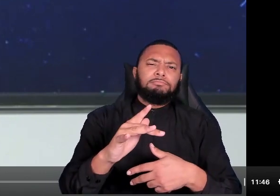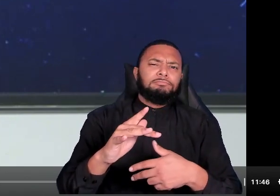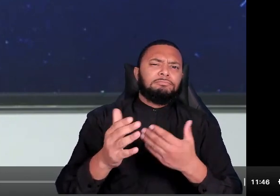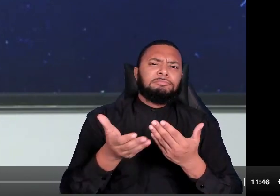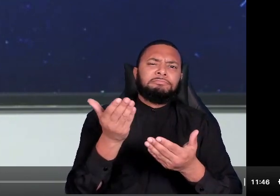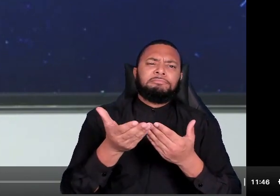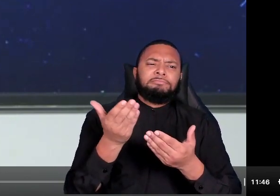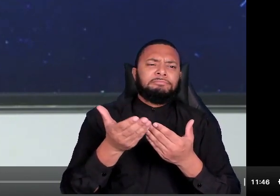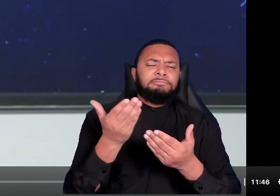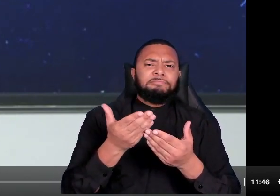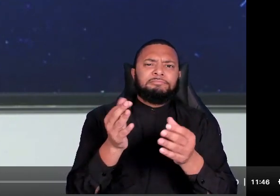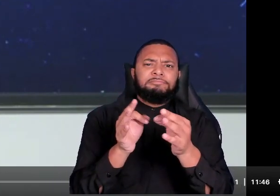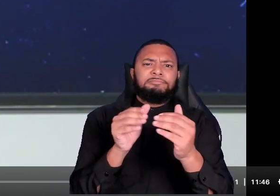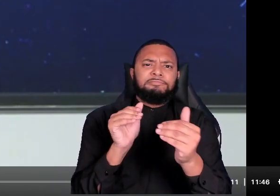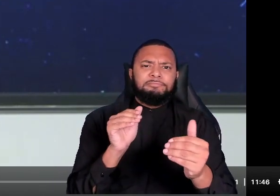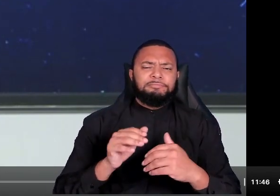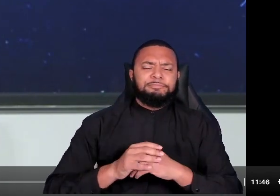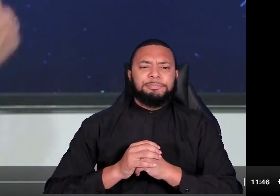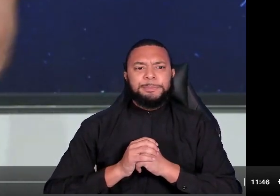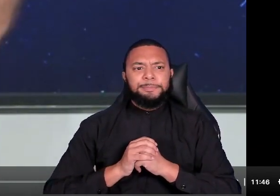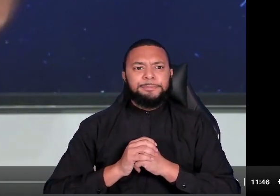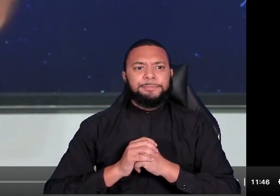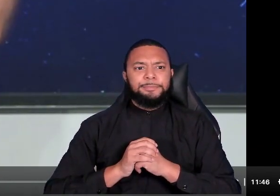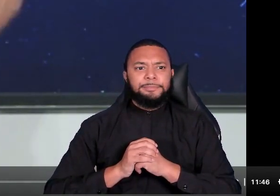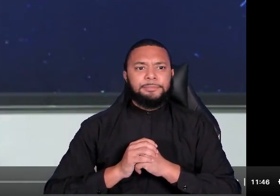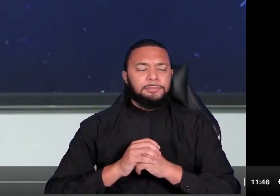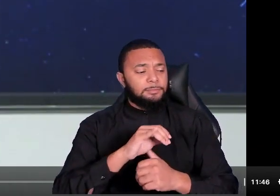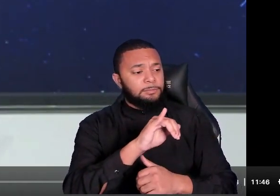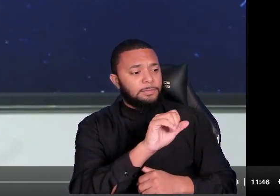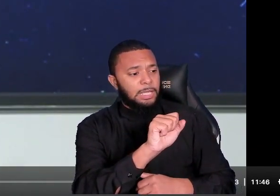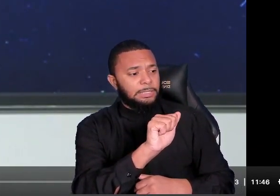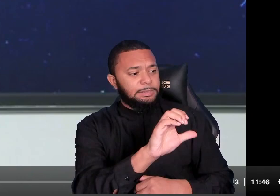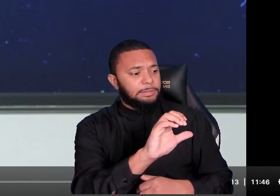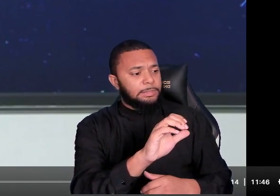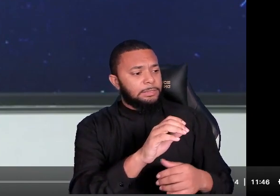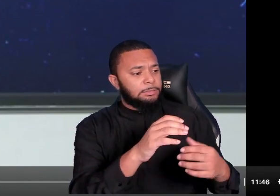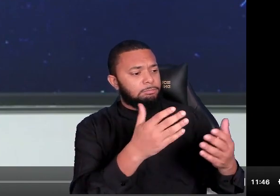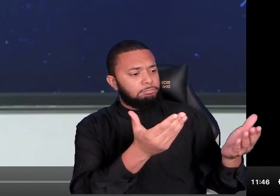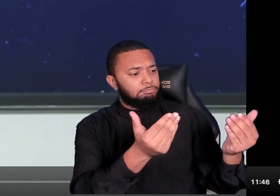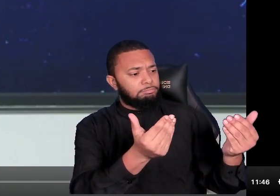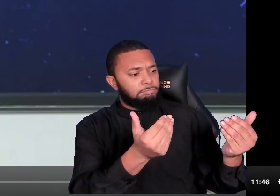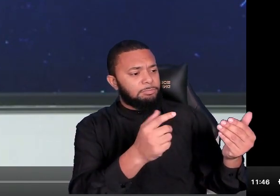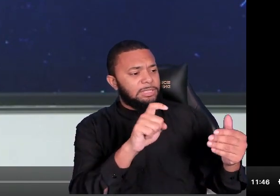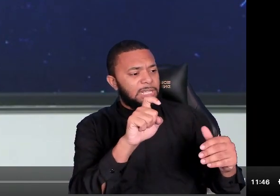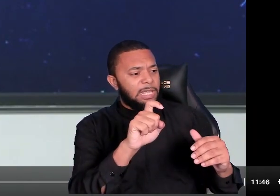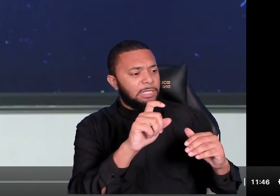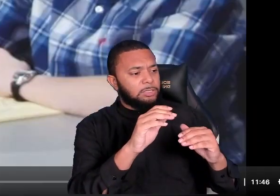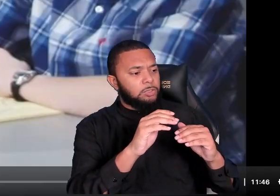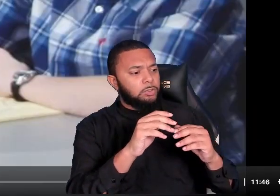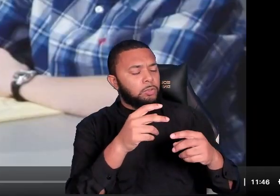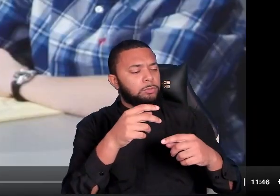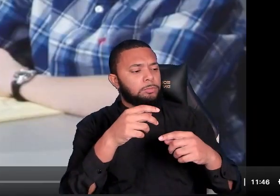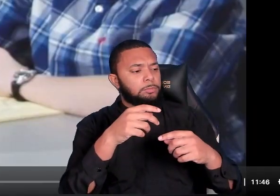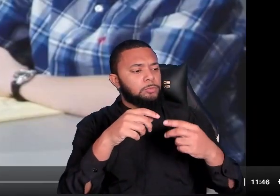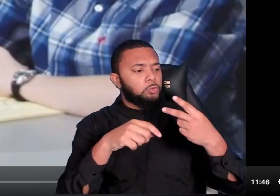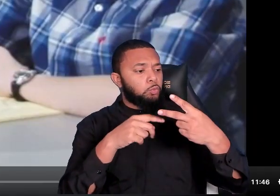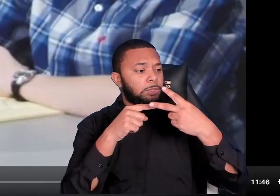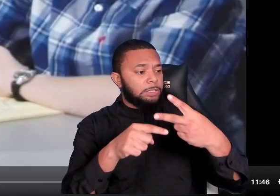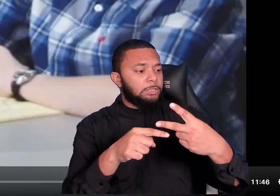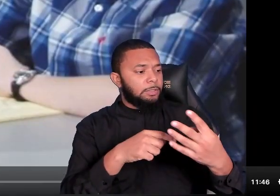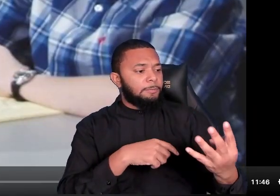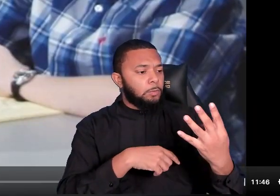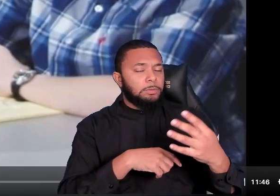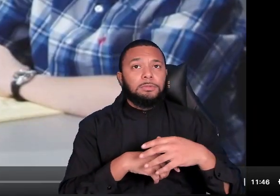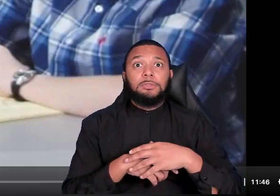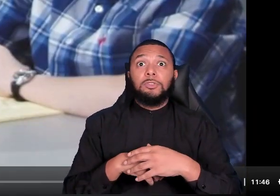ones. Okay? Isaac, tell me about x is greater than 4. Greater than or equal to 4. So we would have a